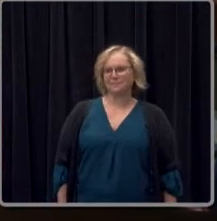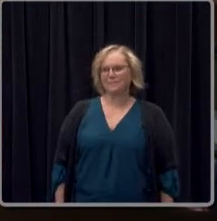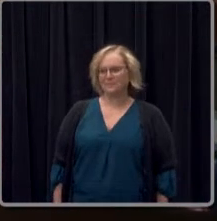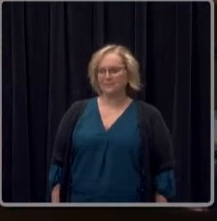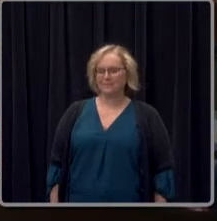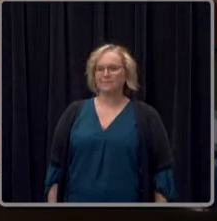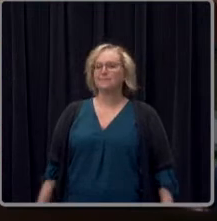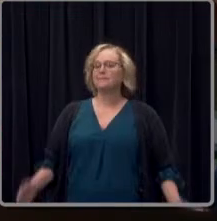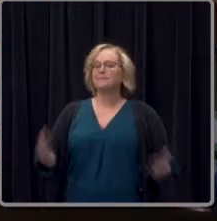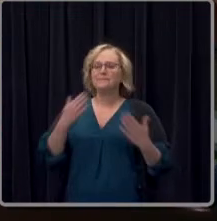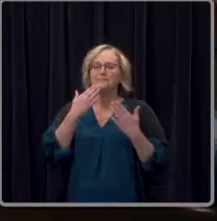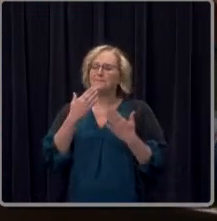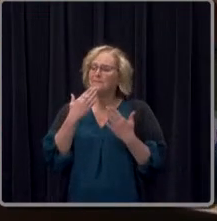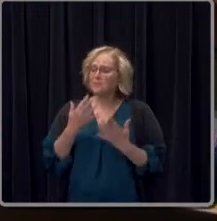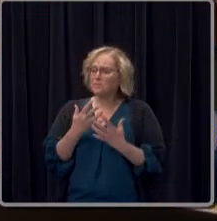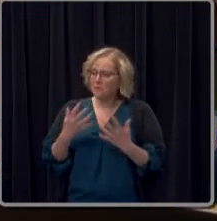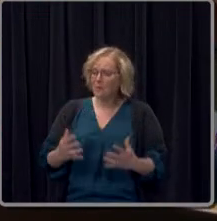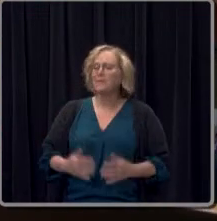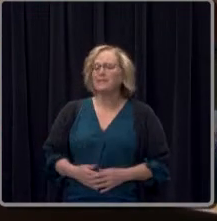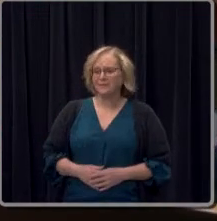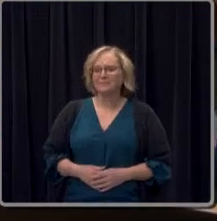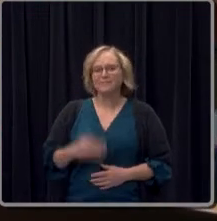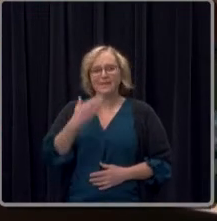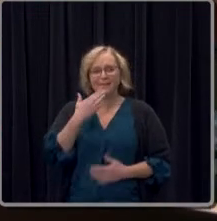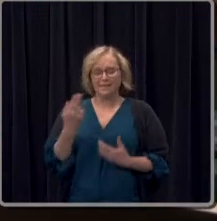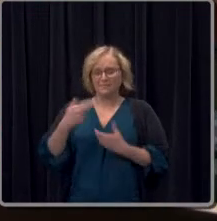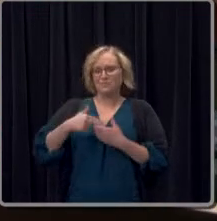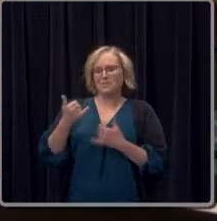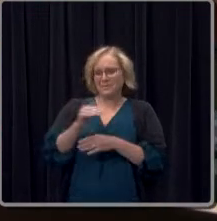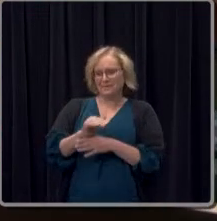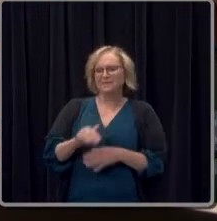Okay, Thank you so very much. much Thank for you very joining much. us this evening.